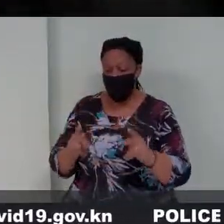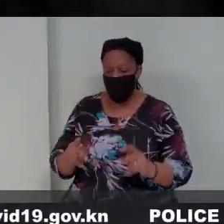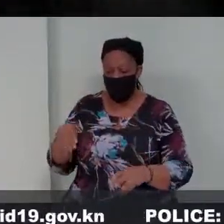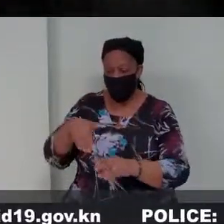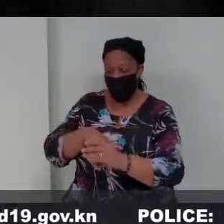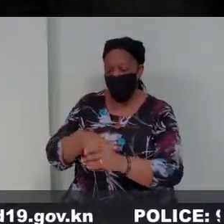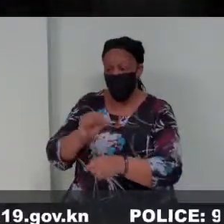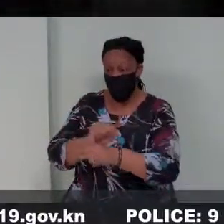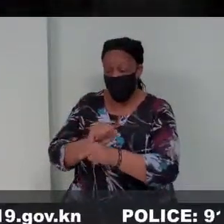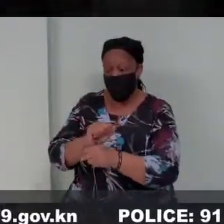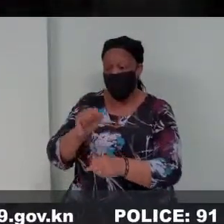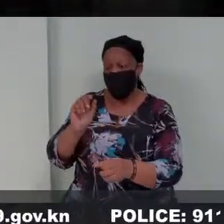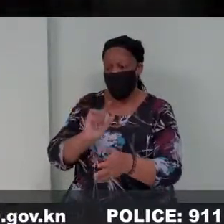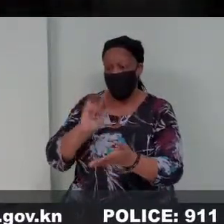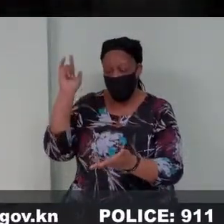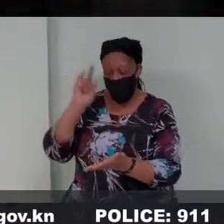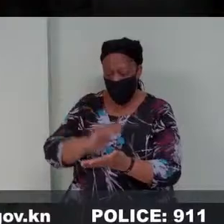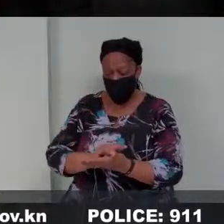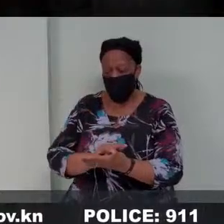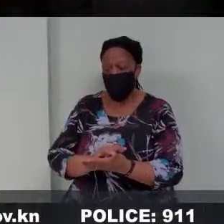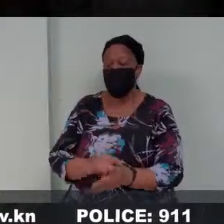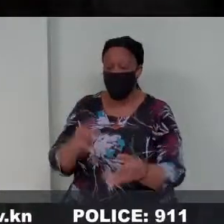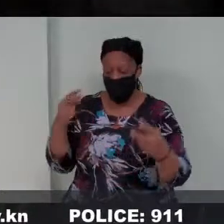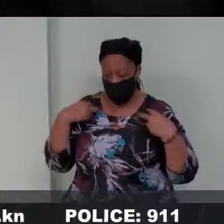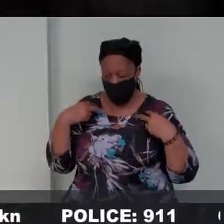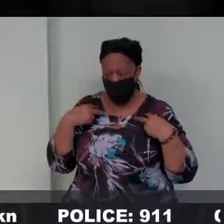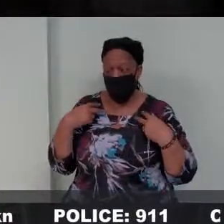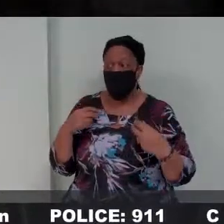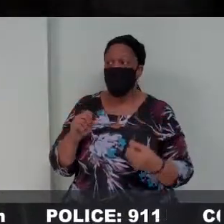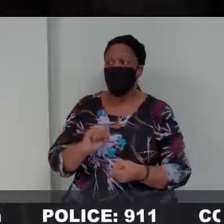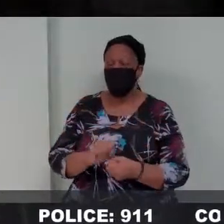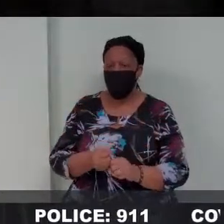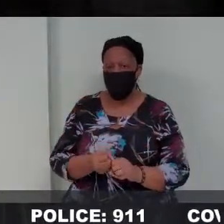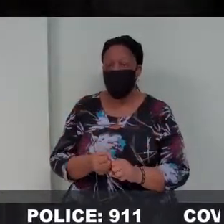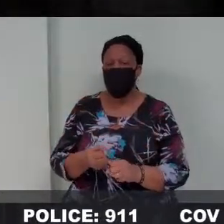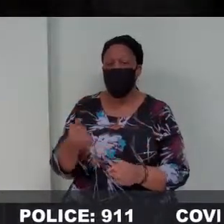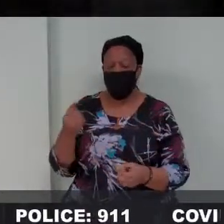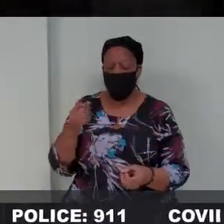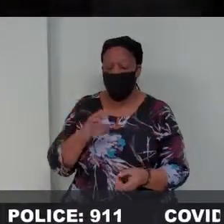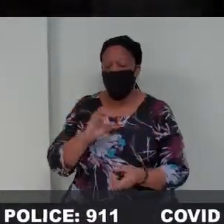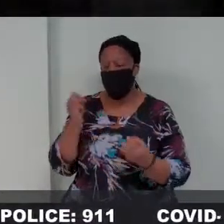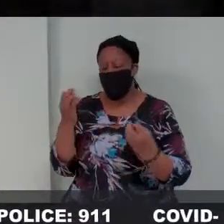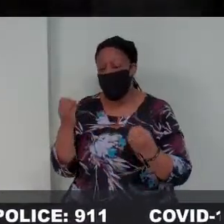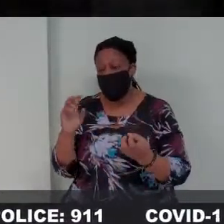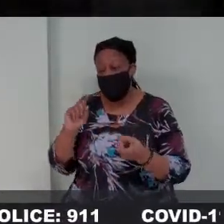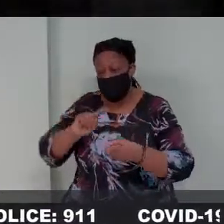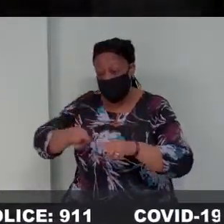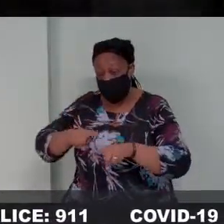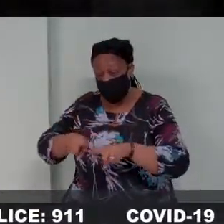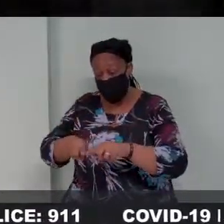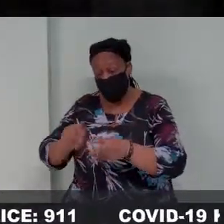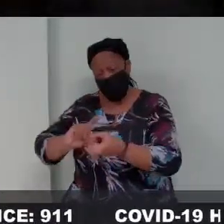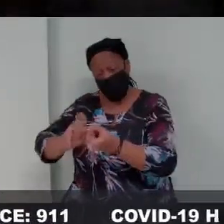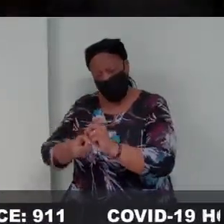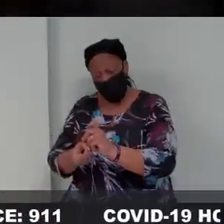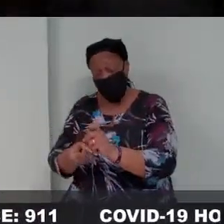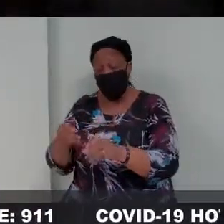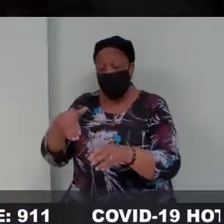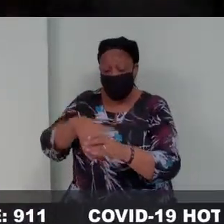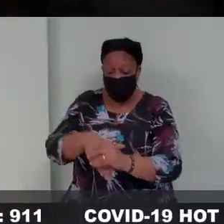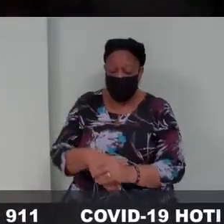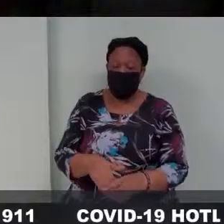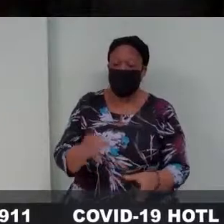customs counter. And so the infrastructural changes that would have taken place at the airport was done in